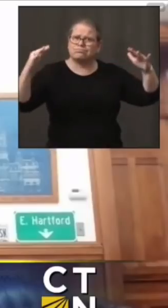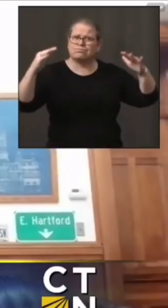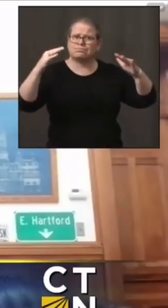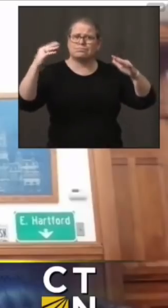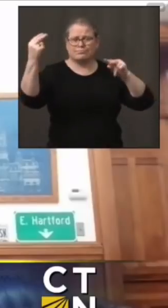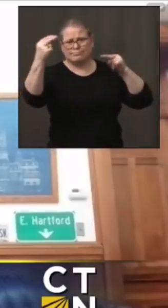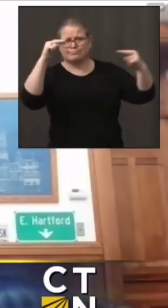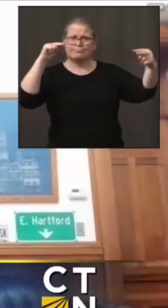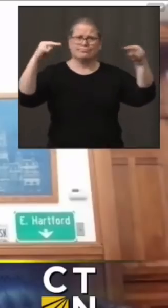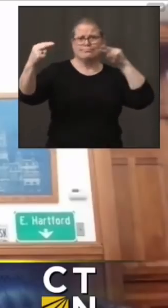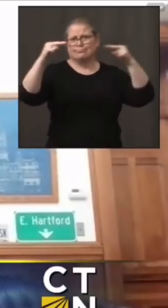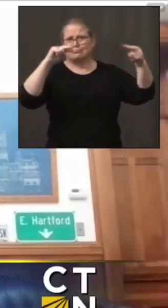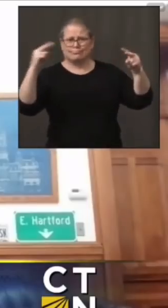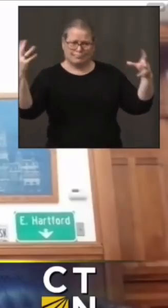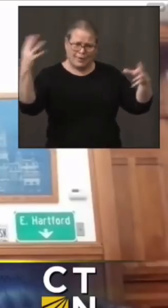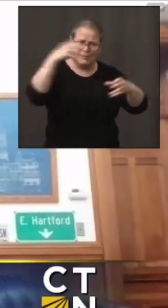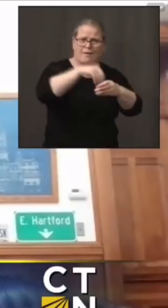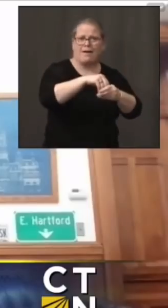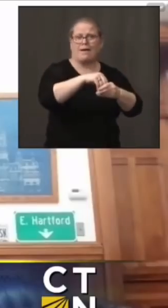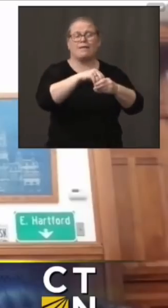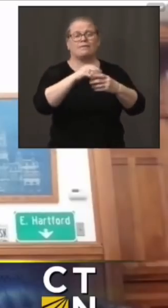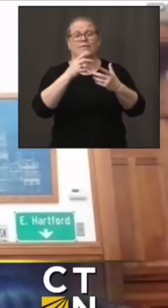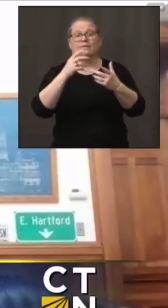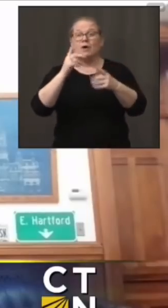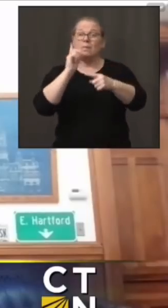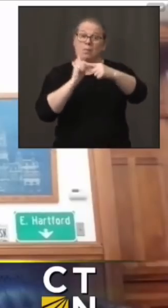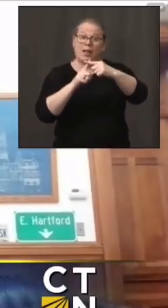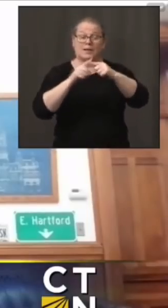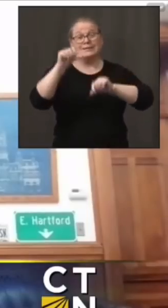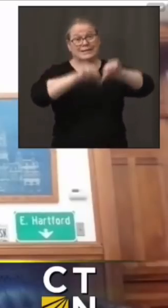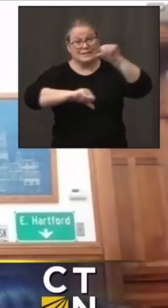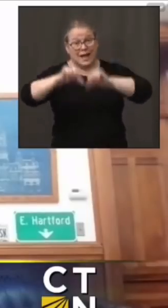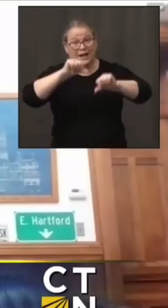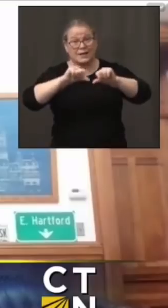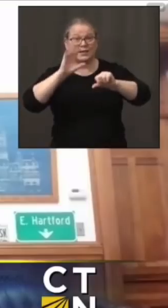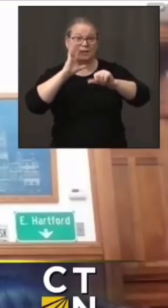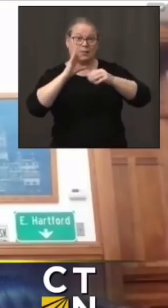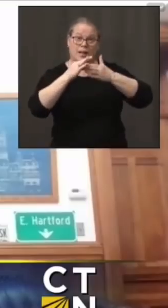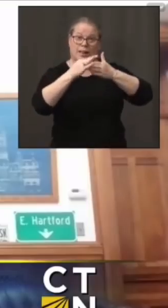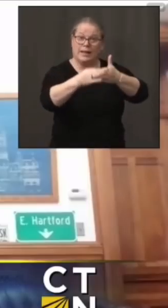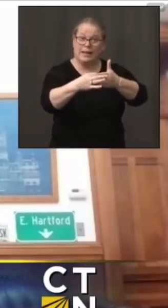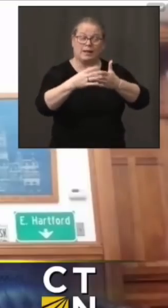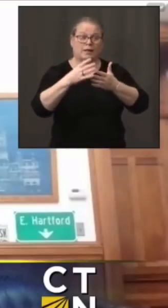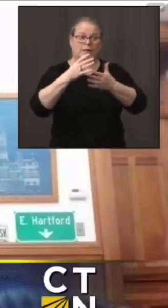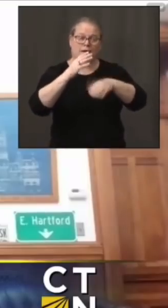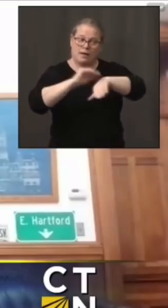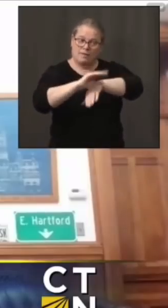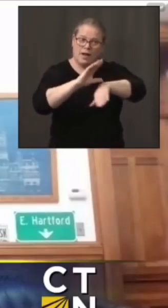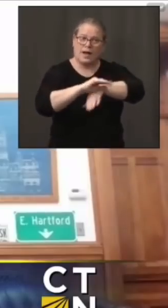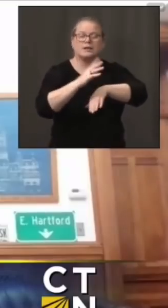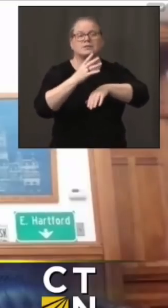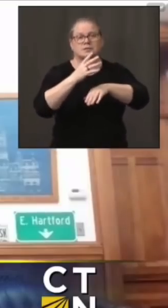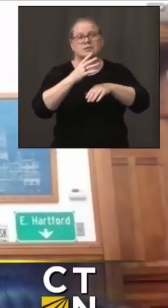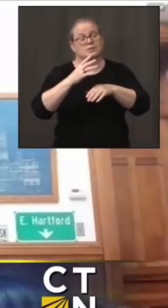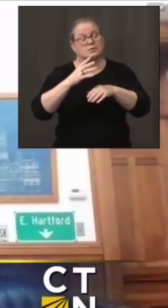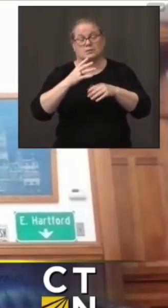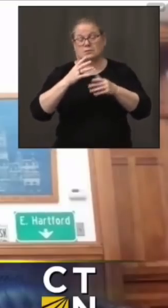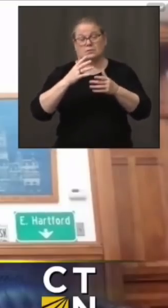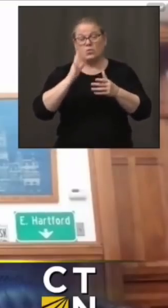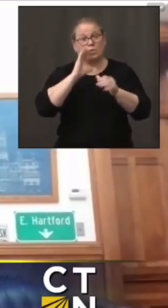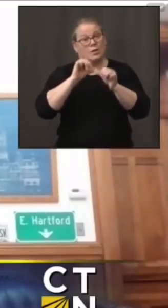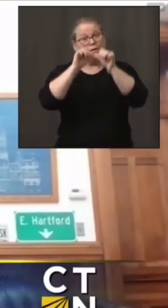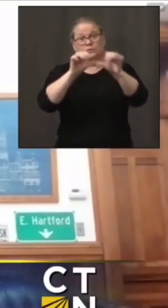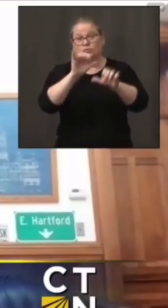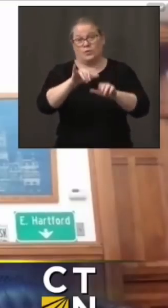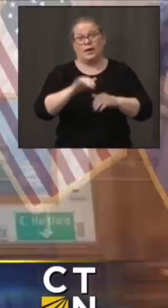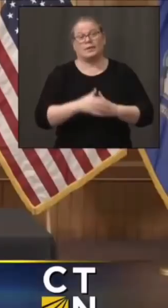leading with science and public health, as the governor has stated from the beginning of this epidemic, and we're going to continue to do so going forward.